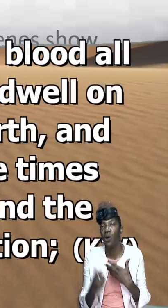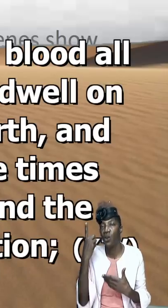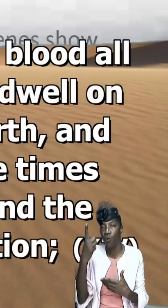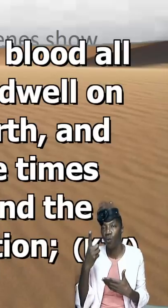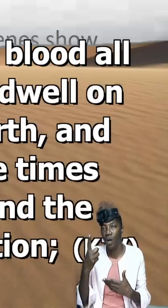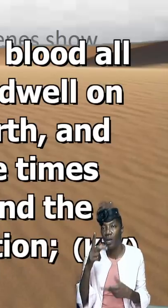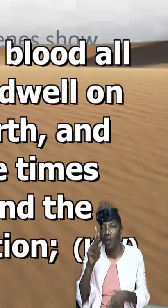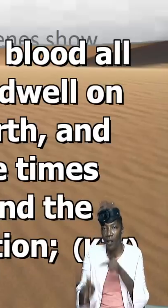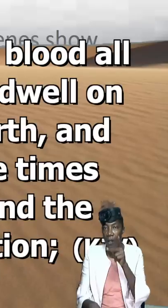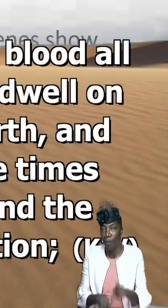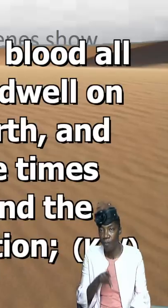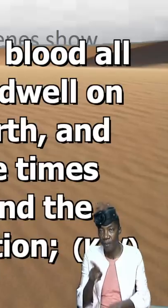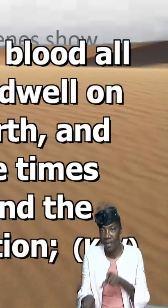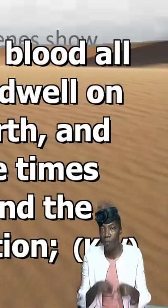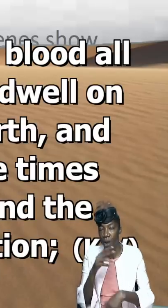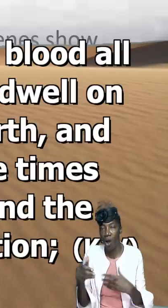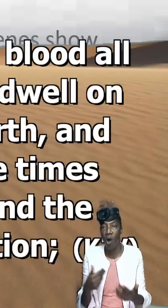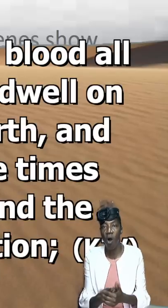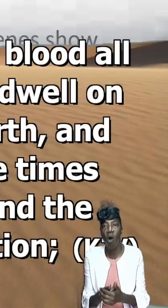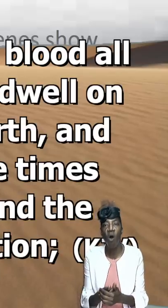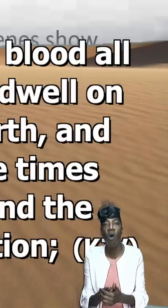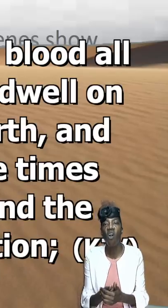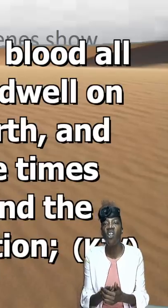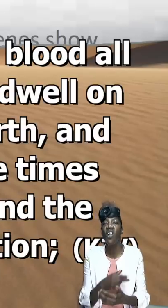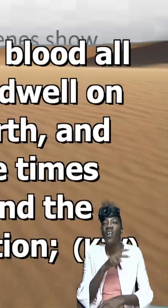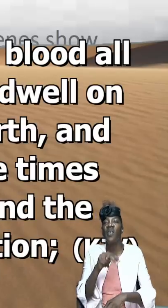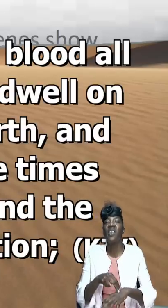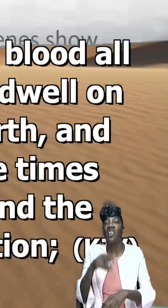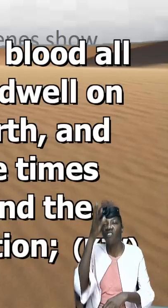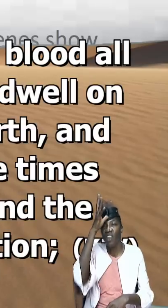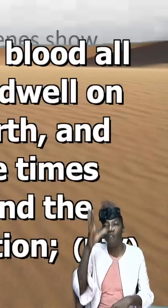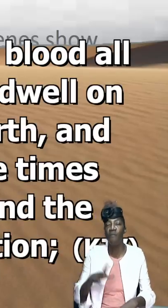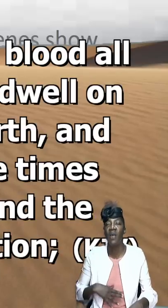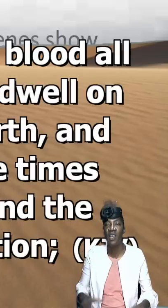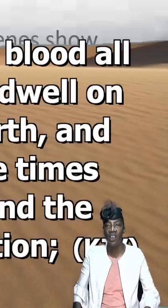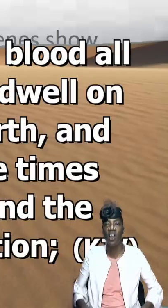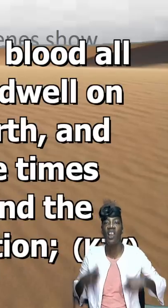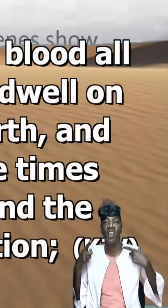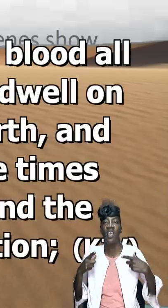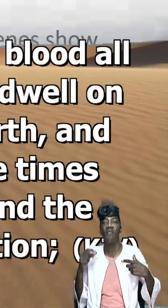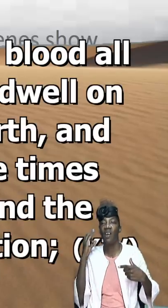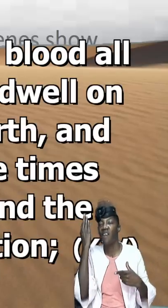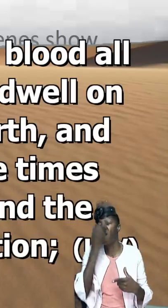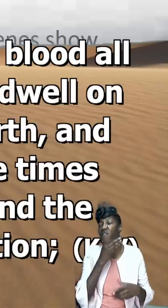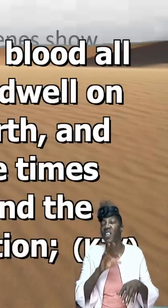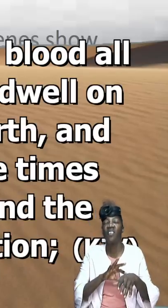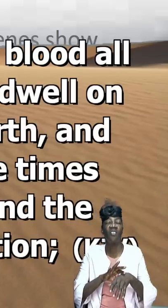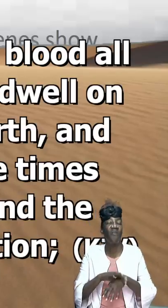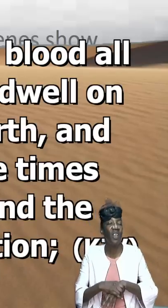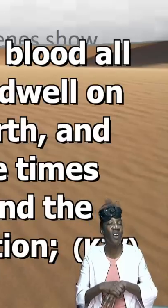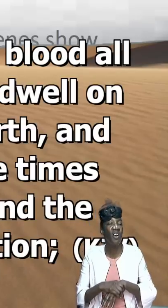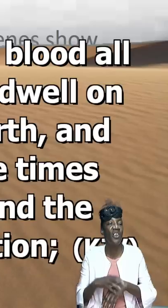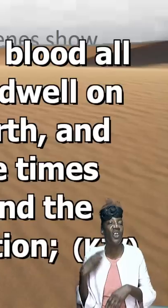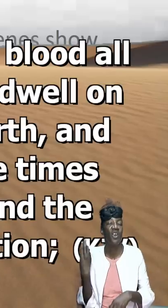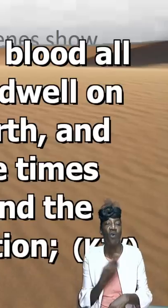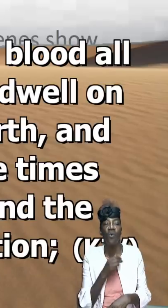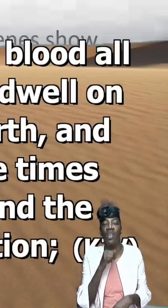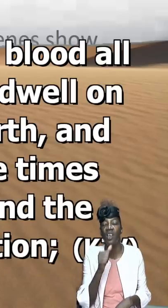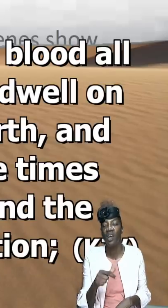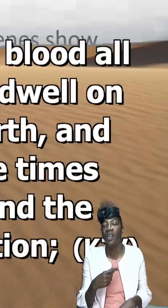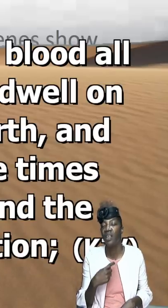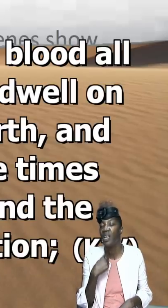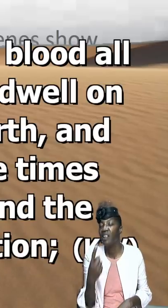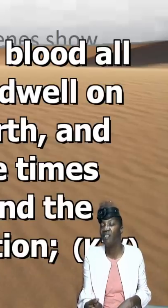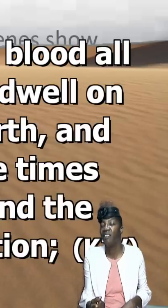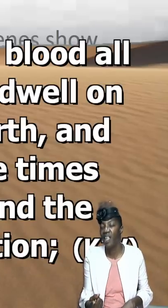all the nations of men for to dwell on all the face of the earth. Brothers and sisters, we are not saying the